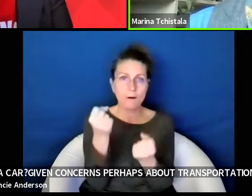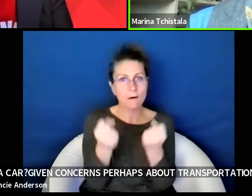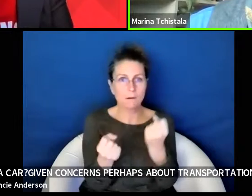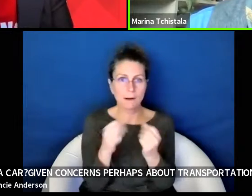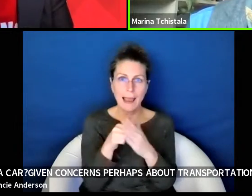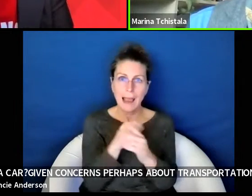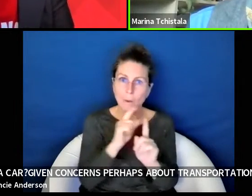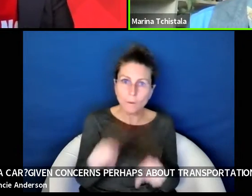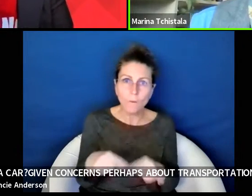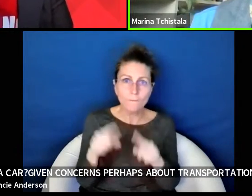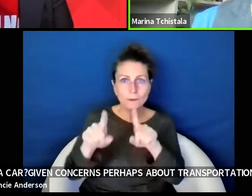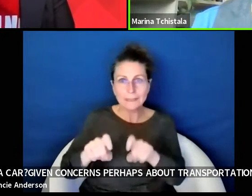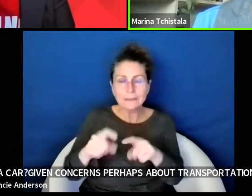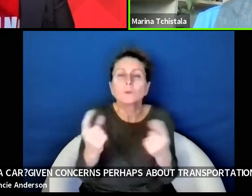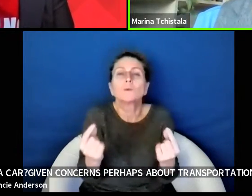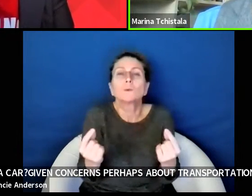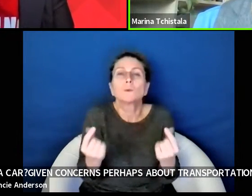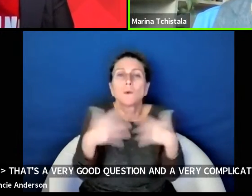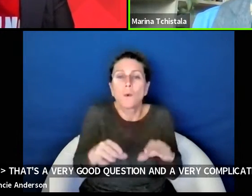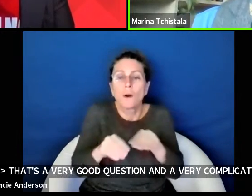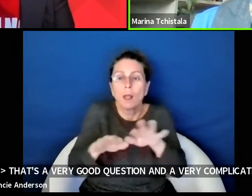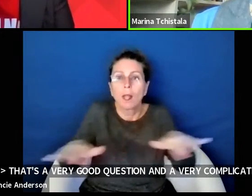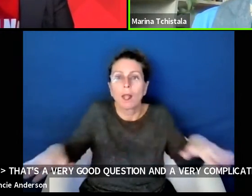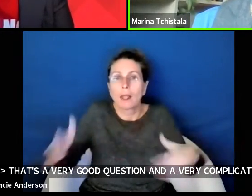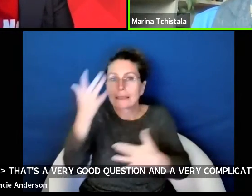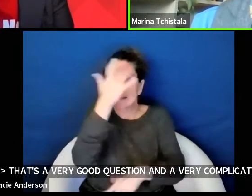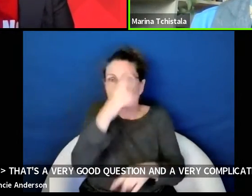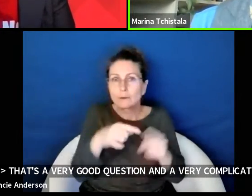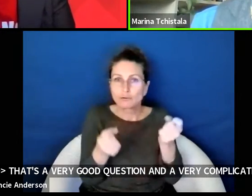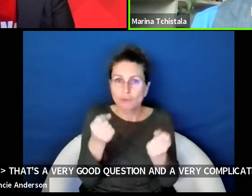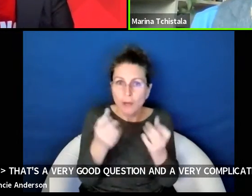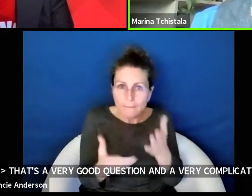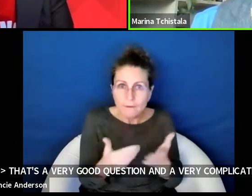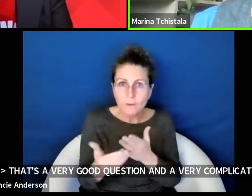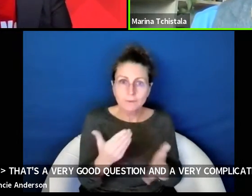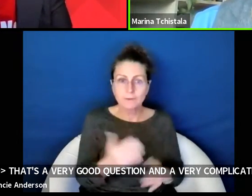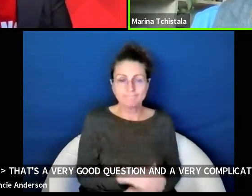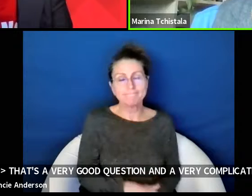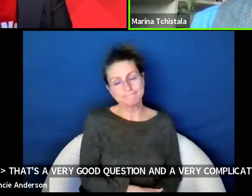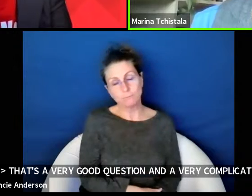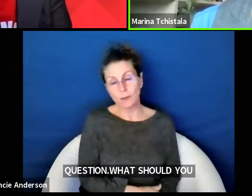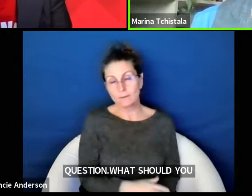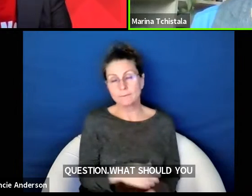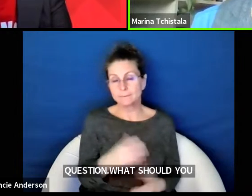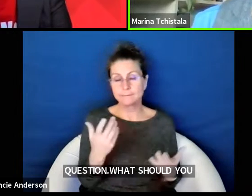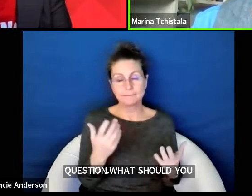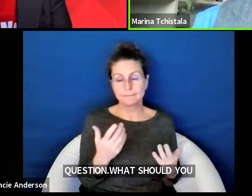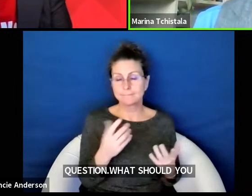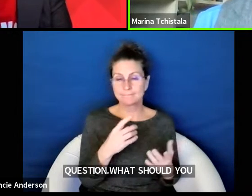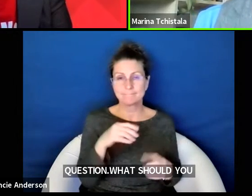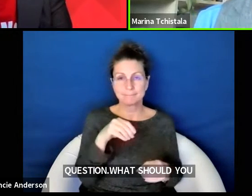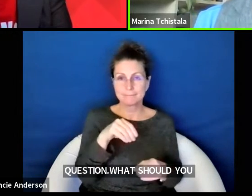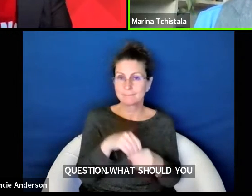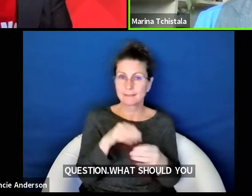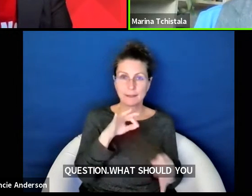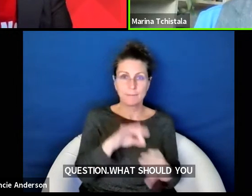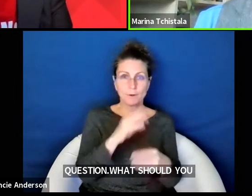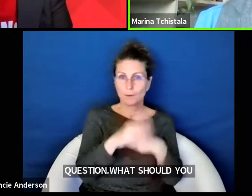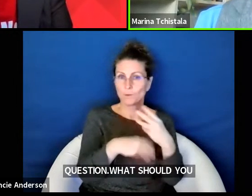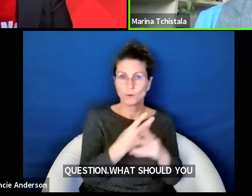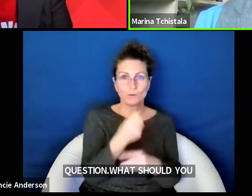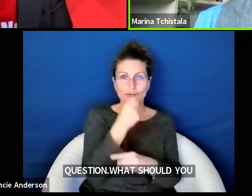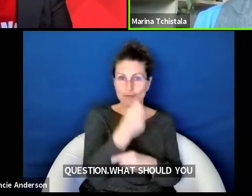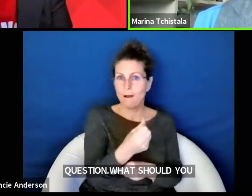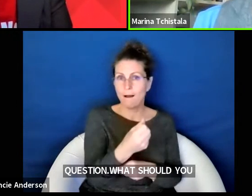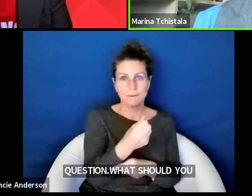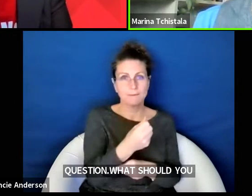What should you do, right? Ideally, the person should not take public transit. transit, they